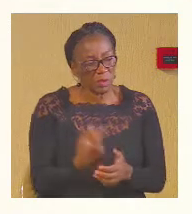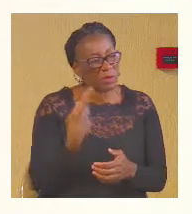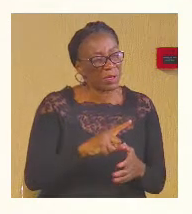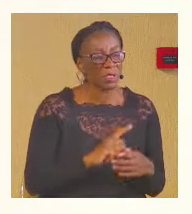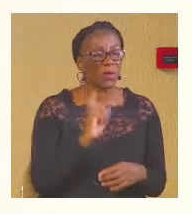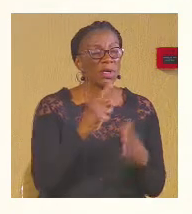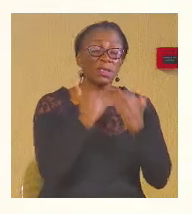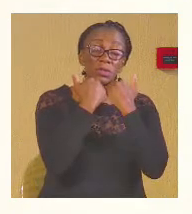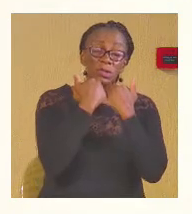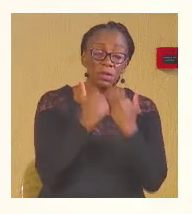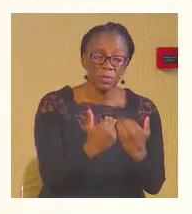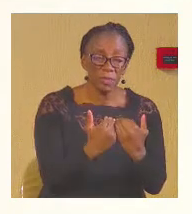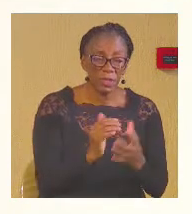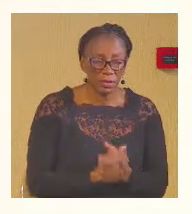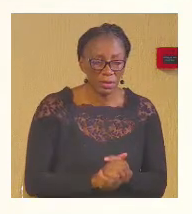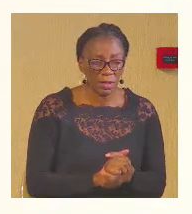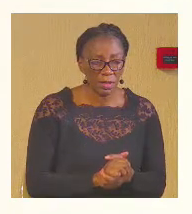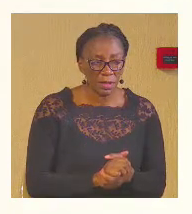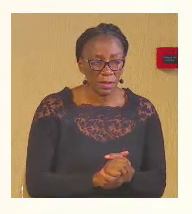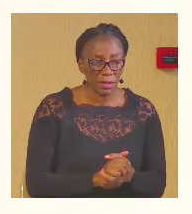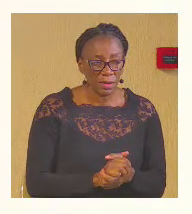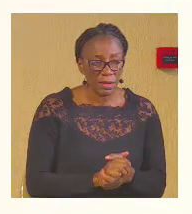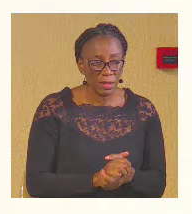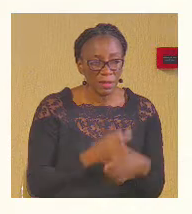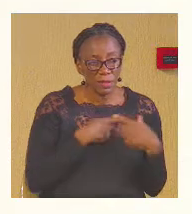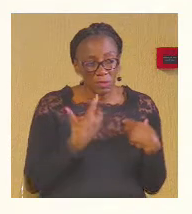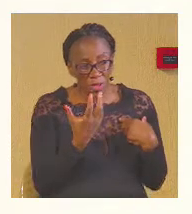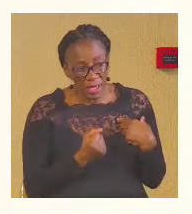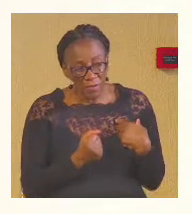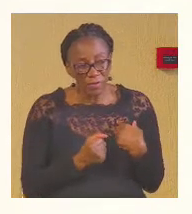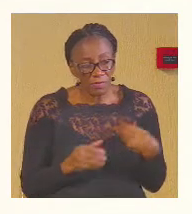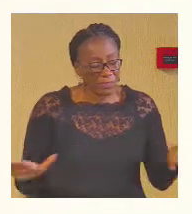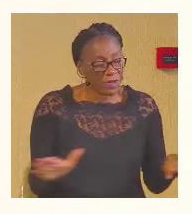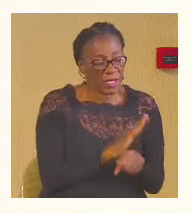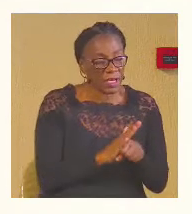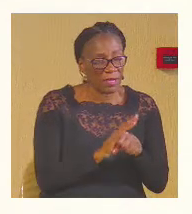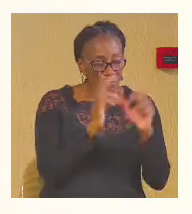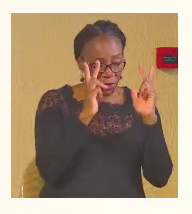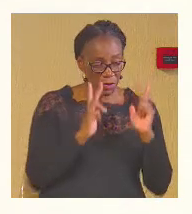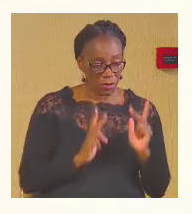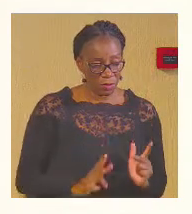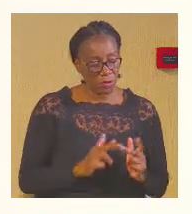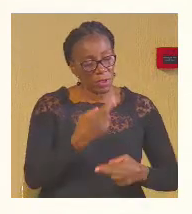of it all is to ensure that we have sufficient human resources. And the